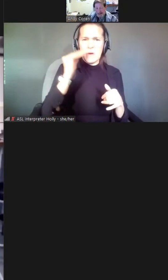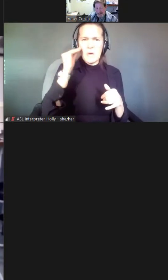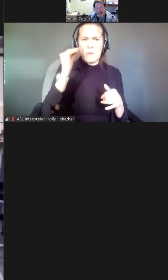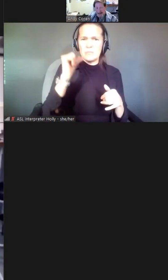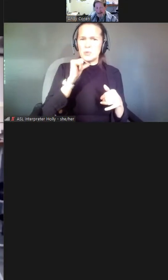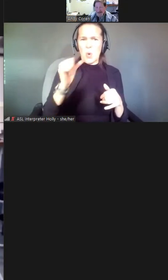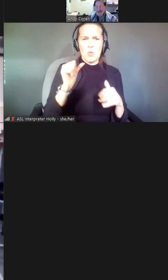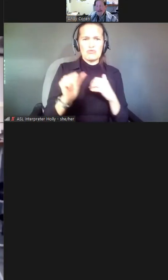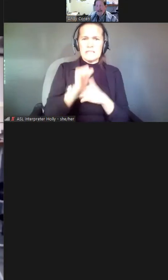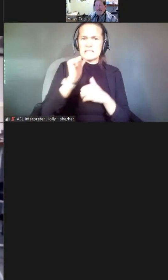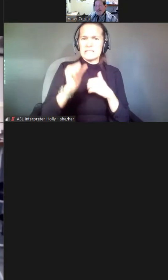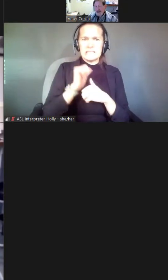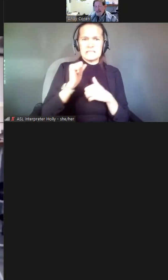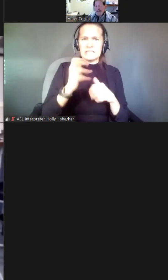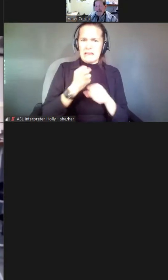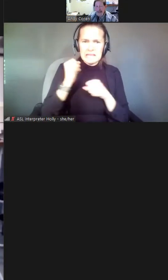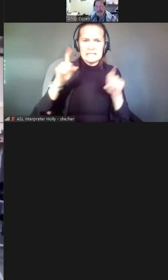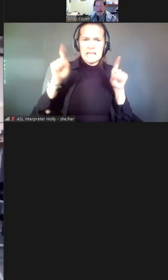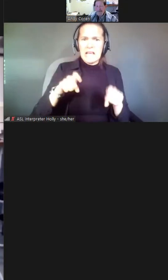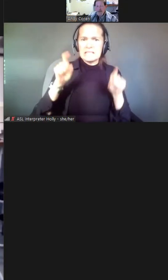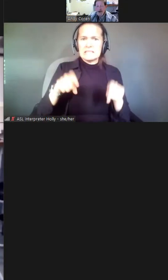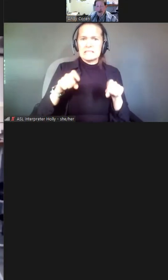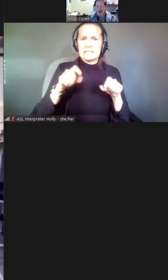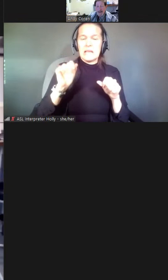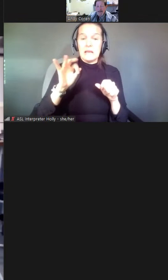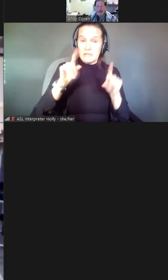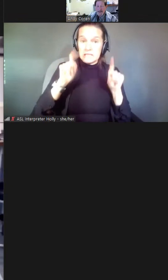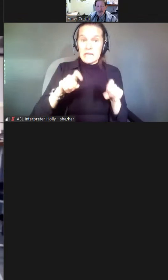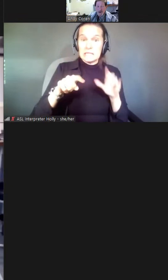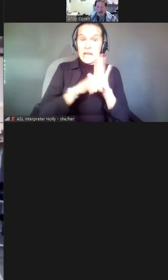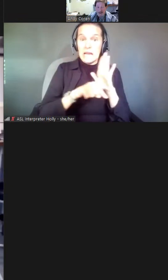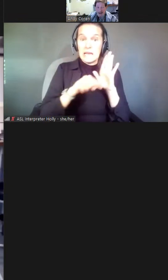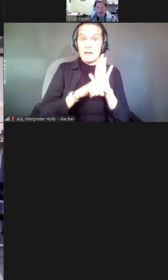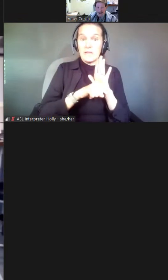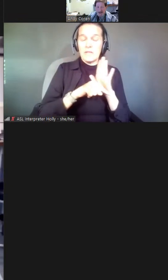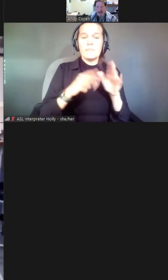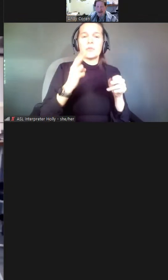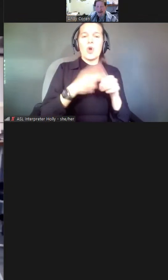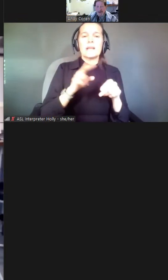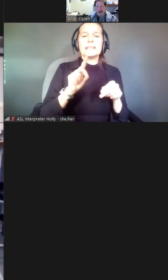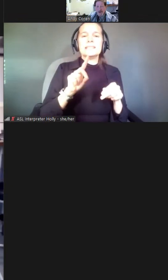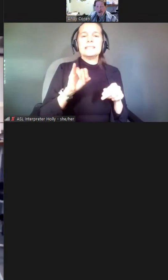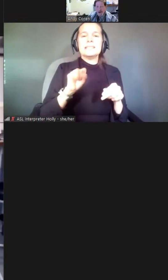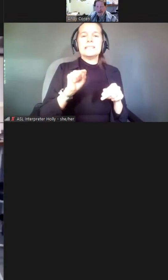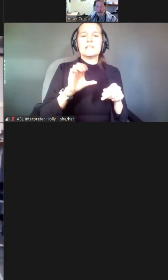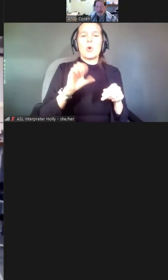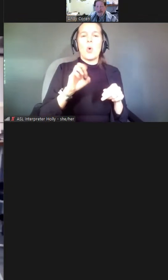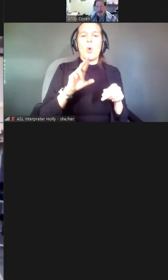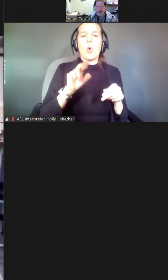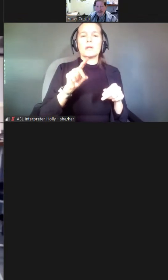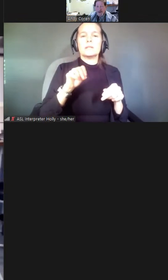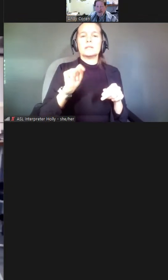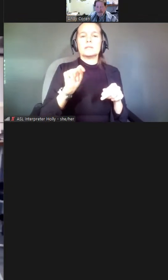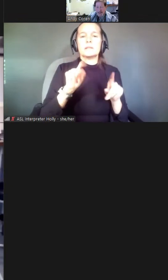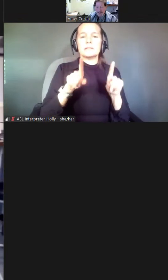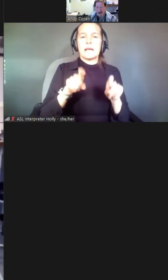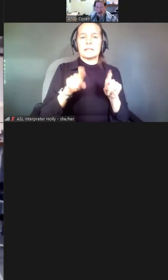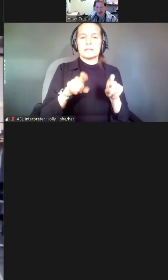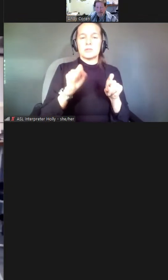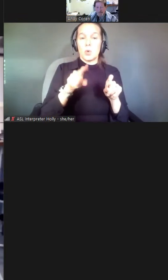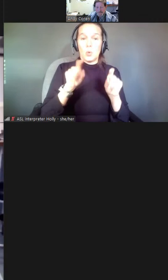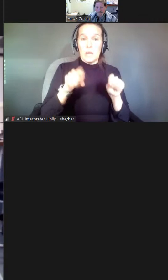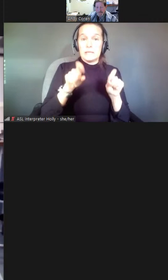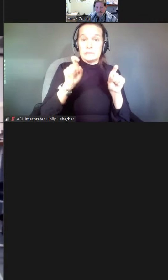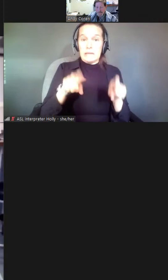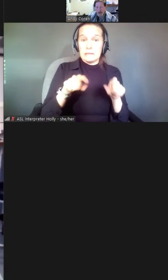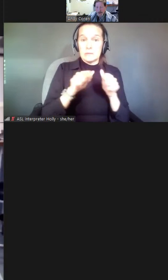get a test. If the test is negative, then we call that a discordant test. And so you can test that either with a